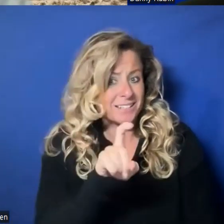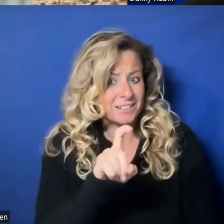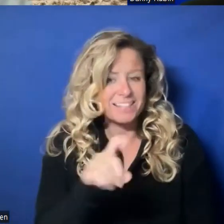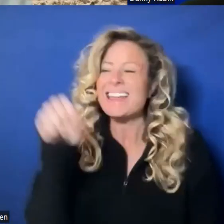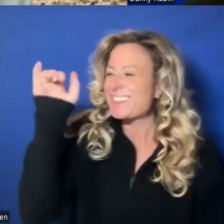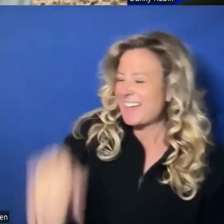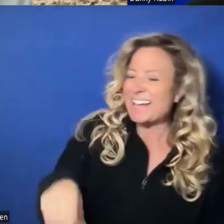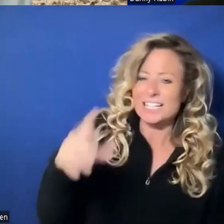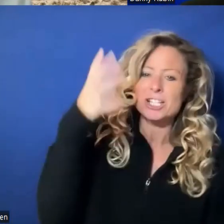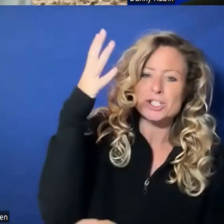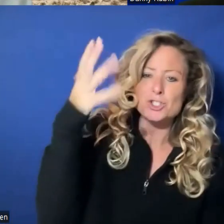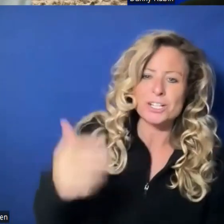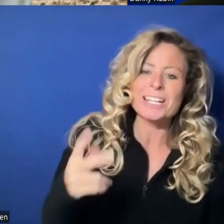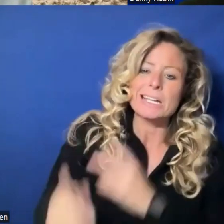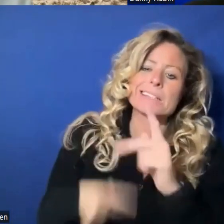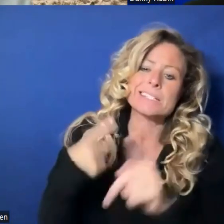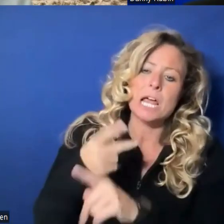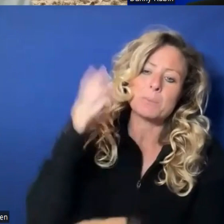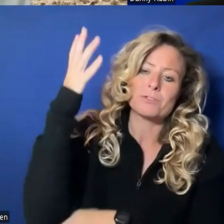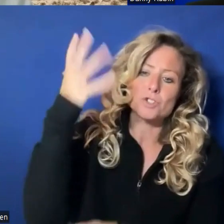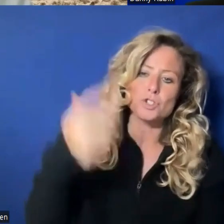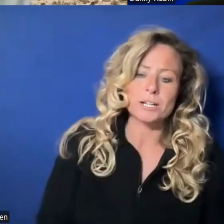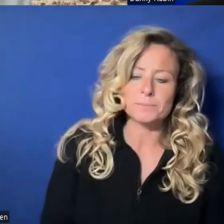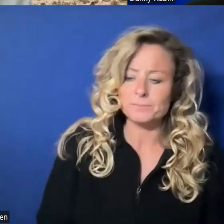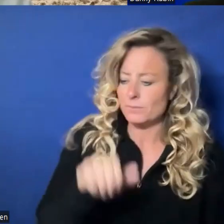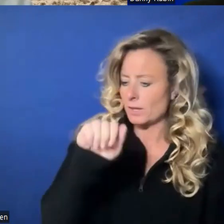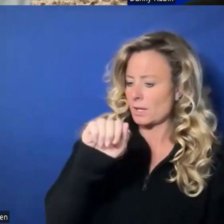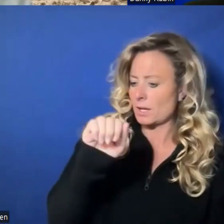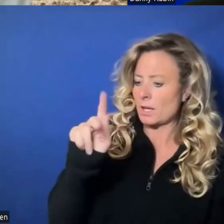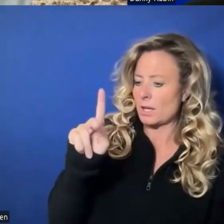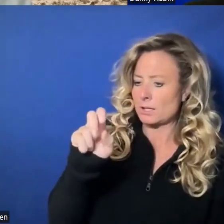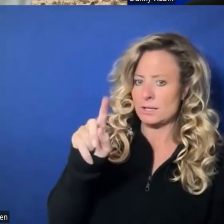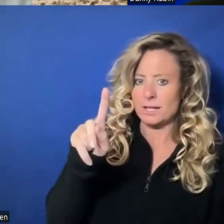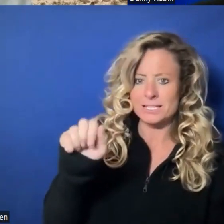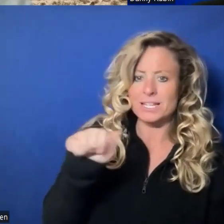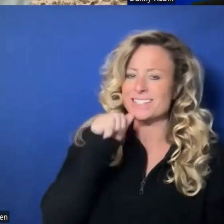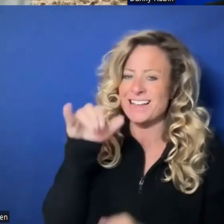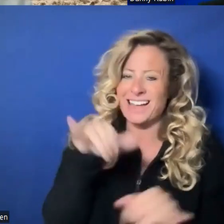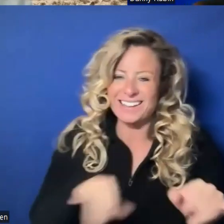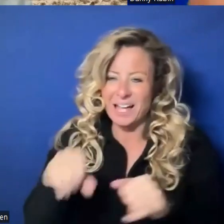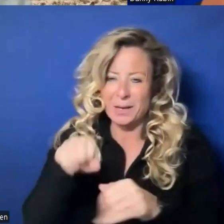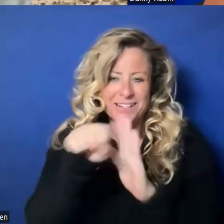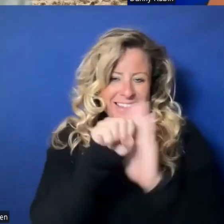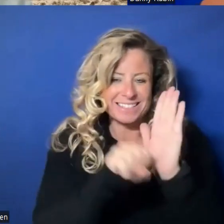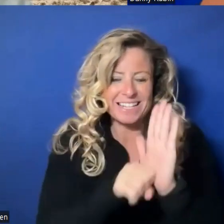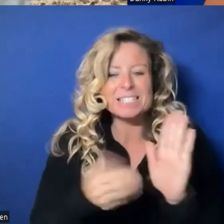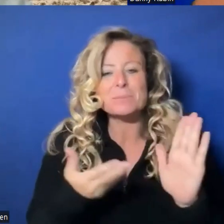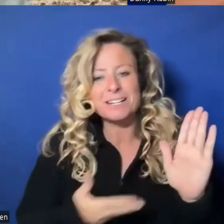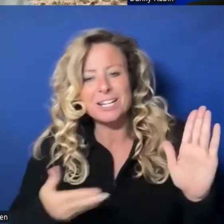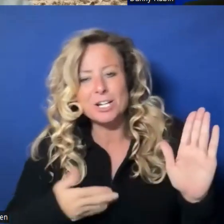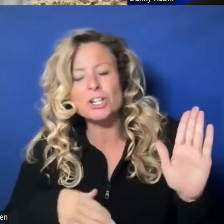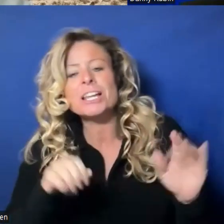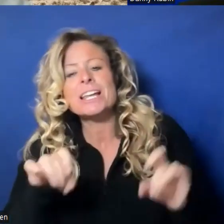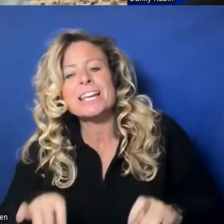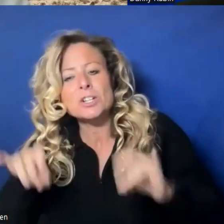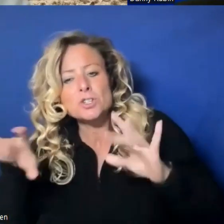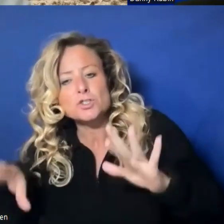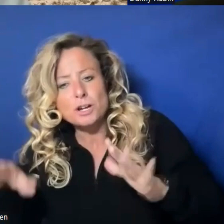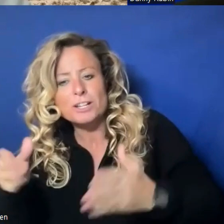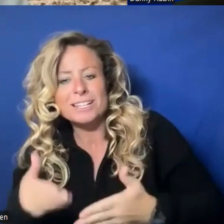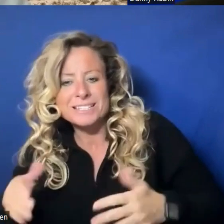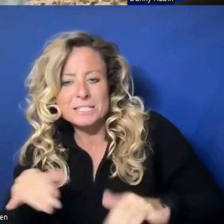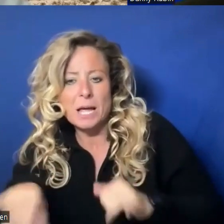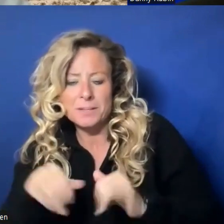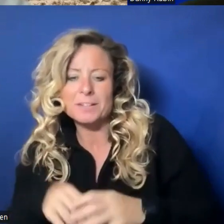Yes, it's a Oh, tree. It's a kind okay. of tree. Okay. It's not common in the States, but Right. it's very Right. common in Australia. Acacia. Got it.